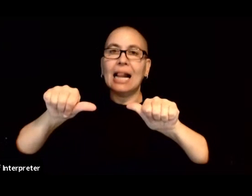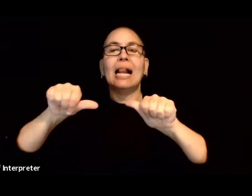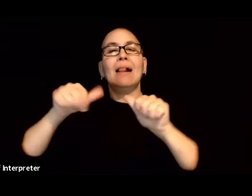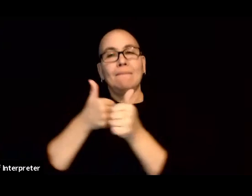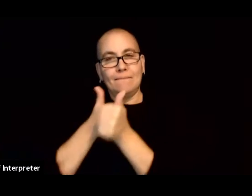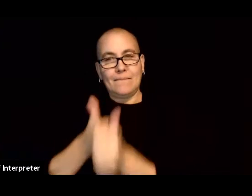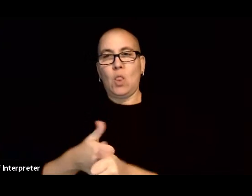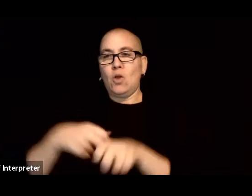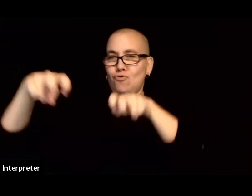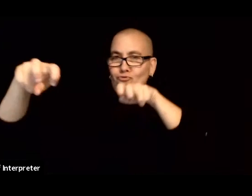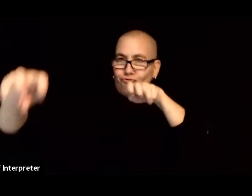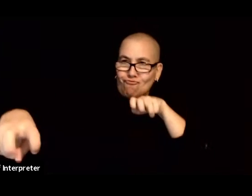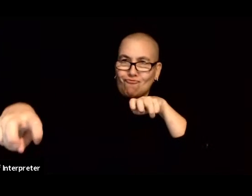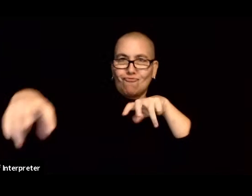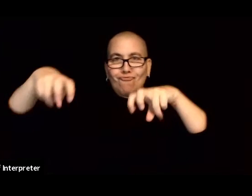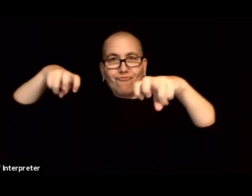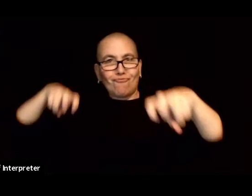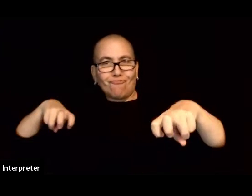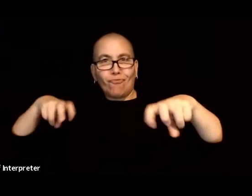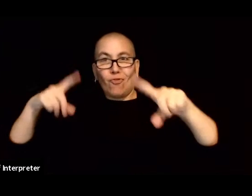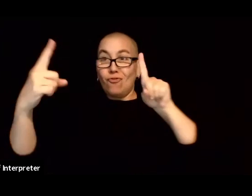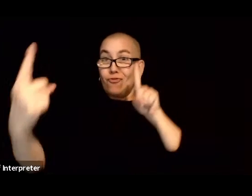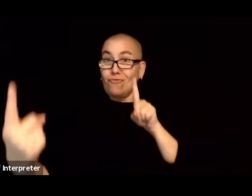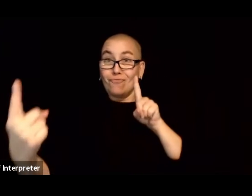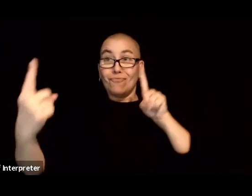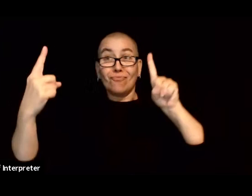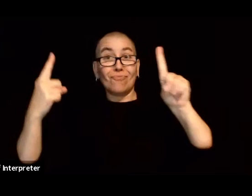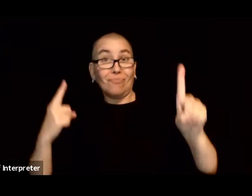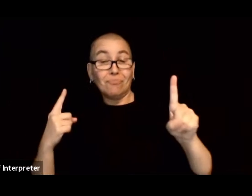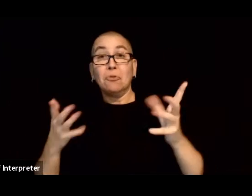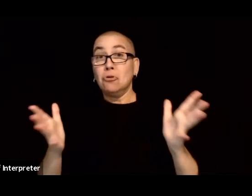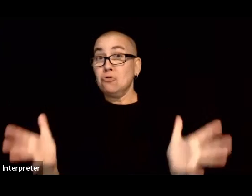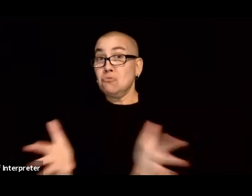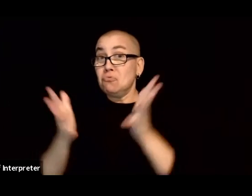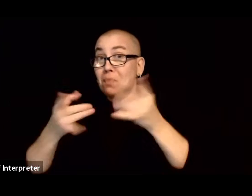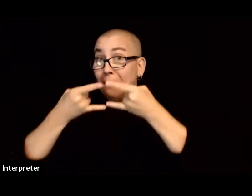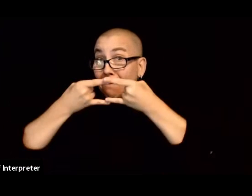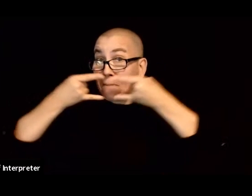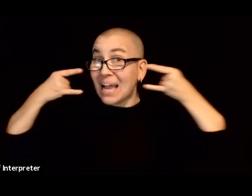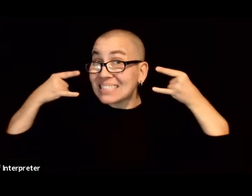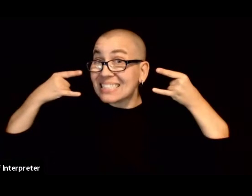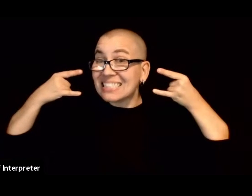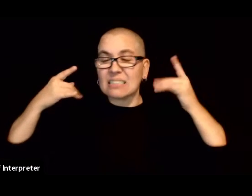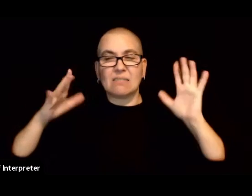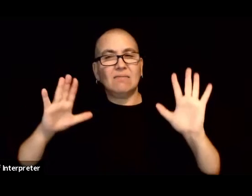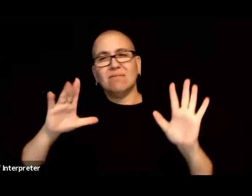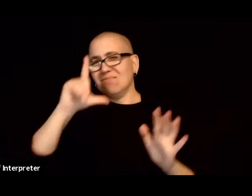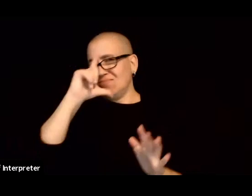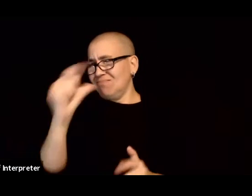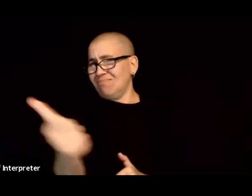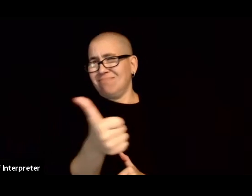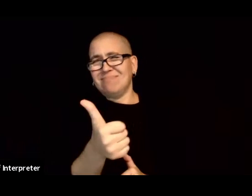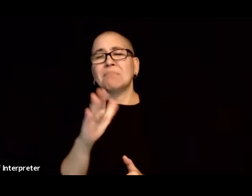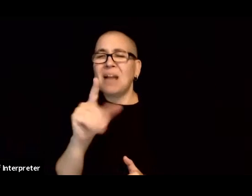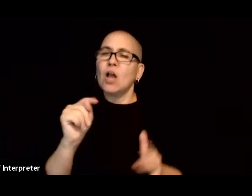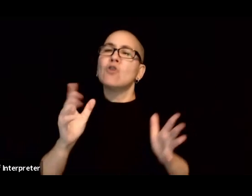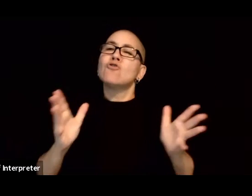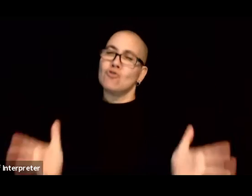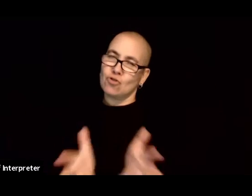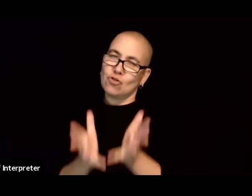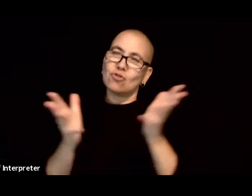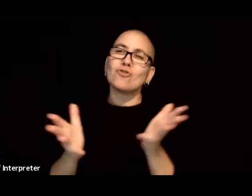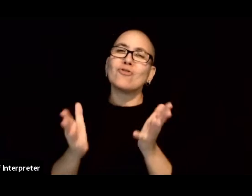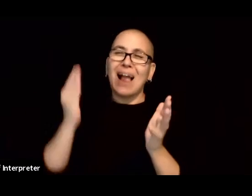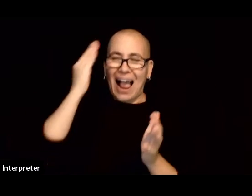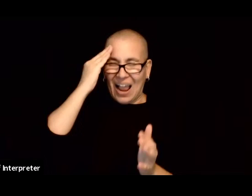maybe we will be wearing masks, not what we would normally consider doing. And if we were outside, we may not need to, but because